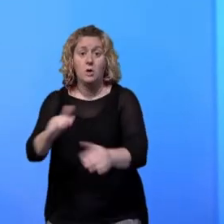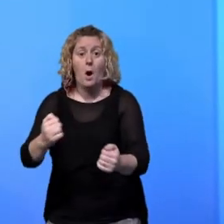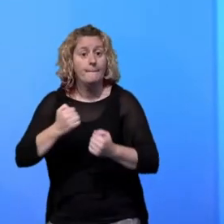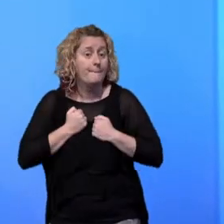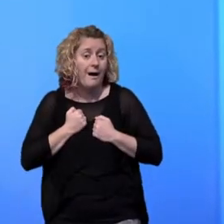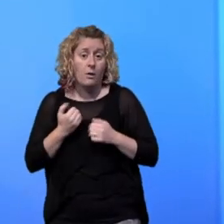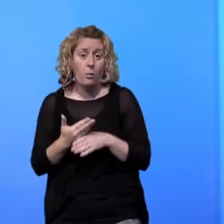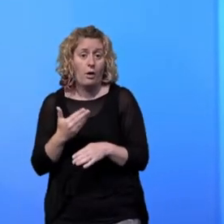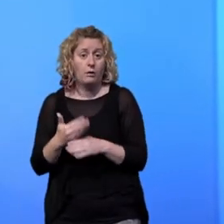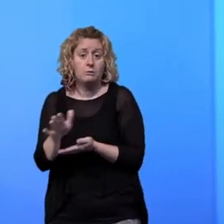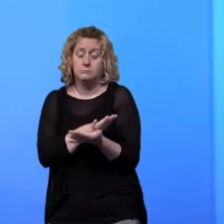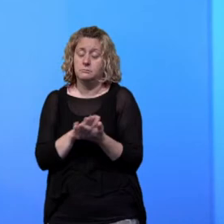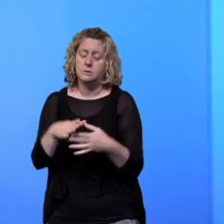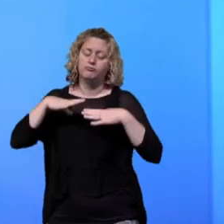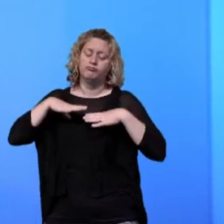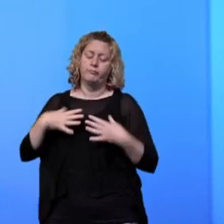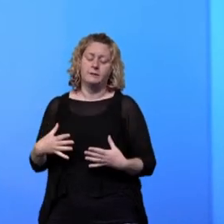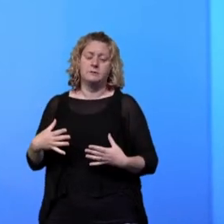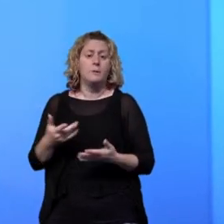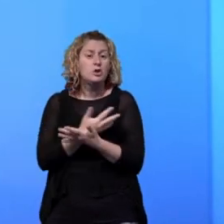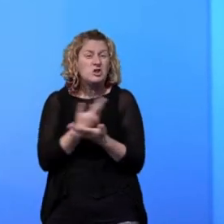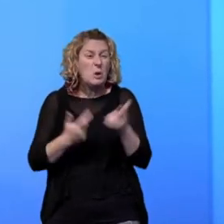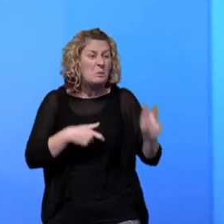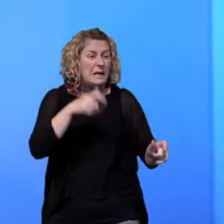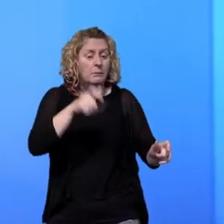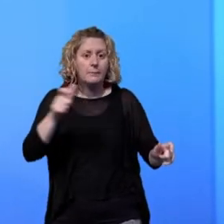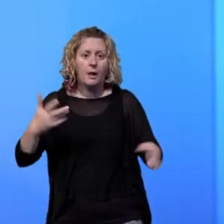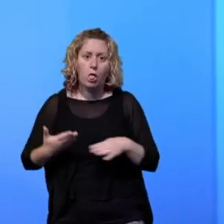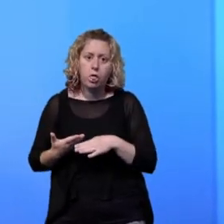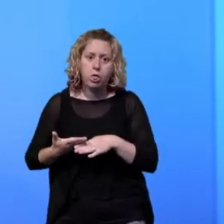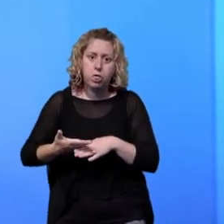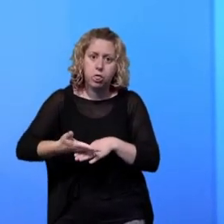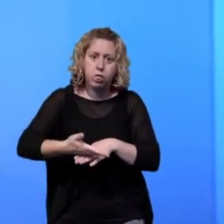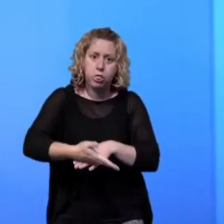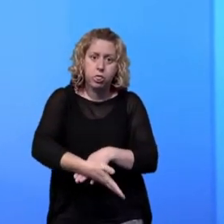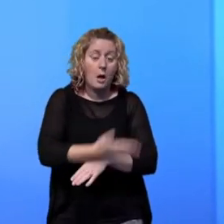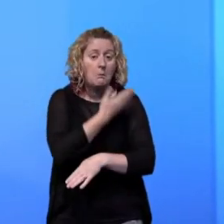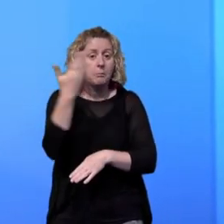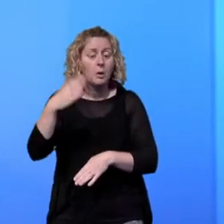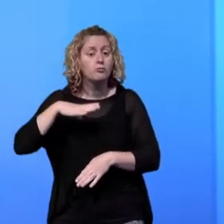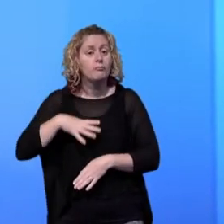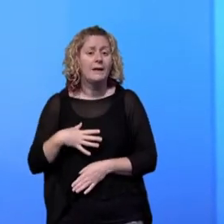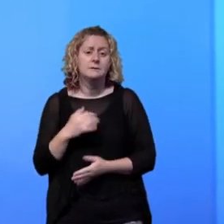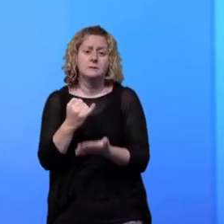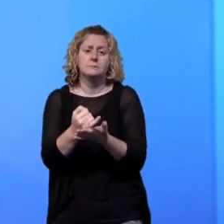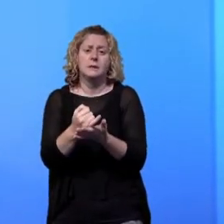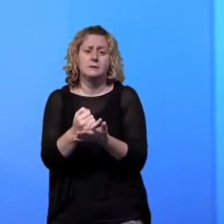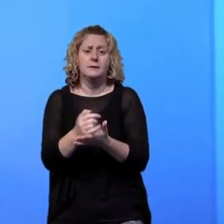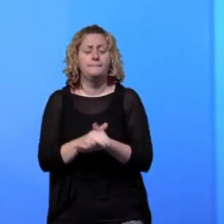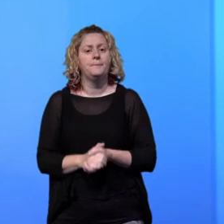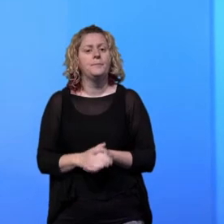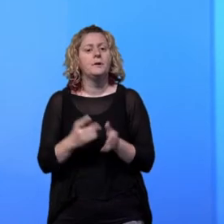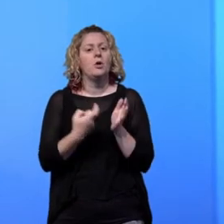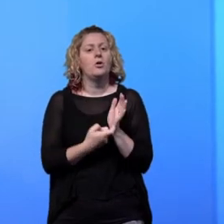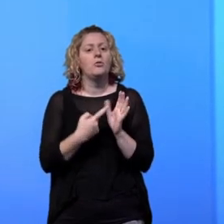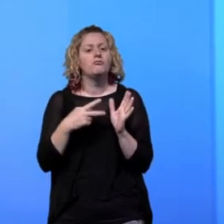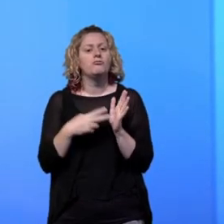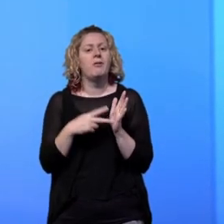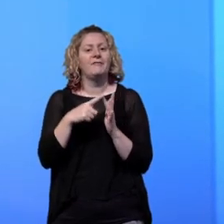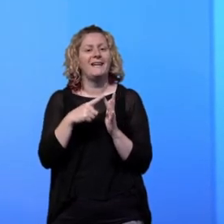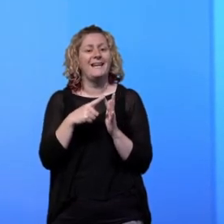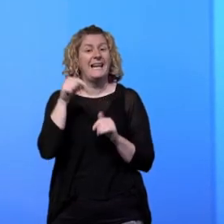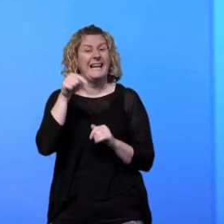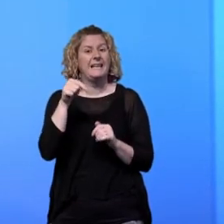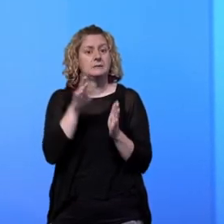But so many people get into trouble because they're not resting. If you look at the schedule that Ravi had sometimes, madness. Where